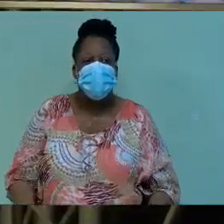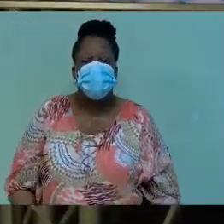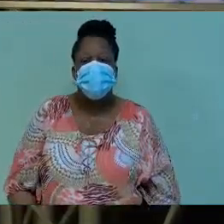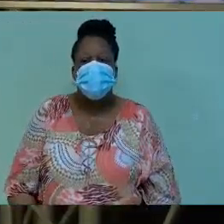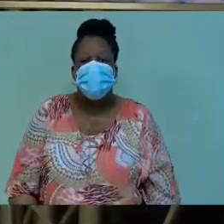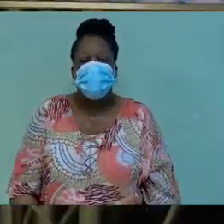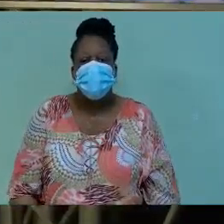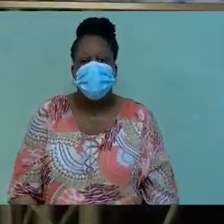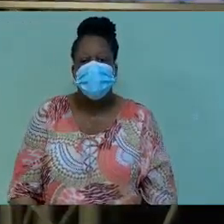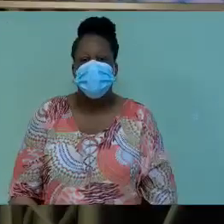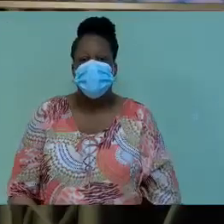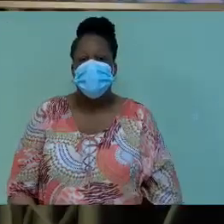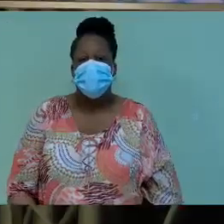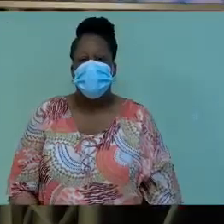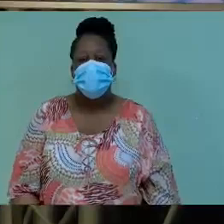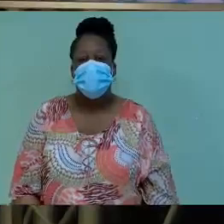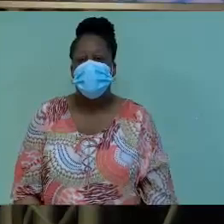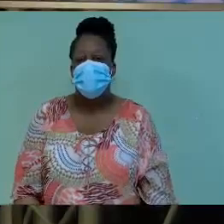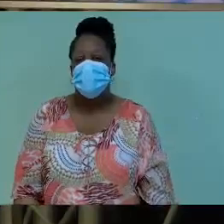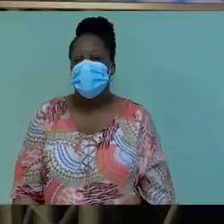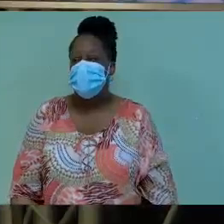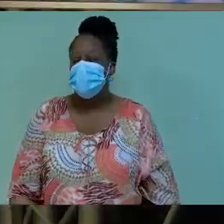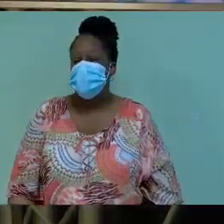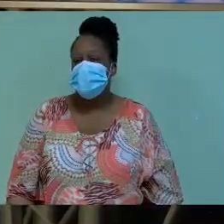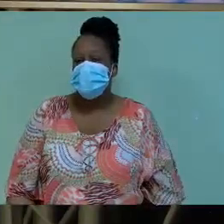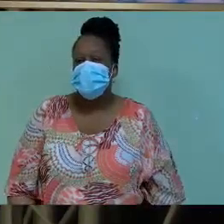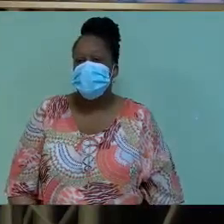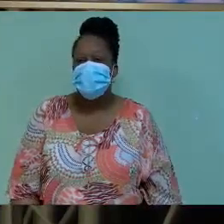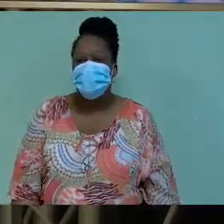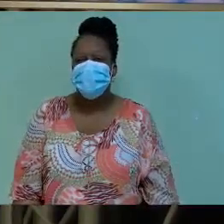Thank you, Miss Blanchard.